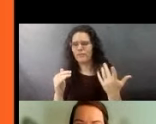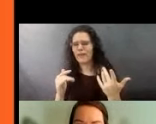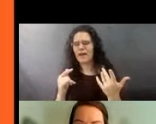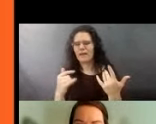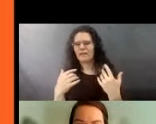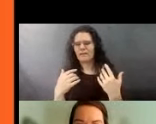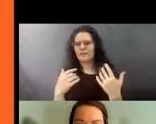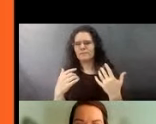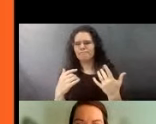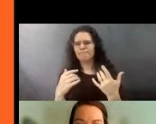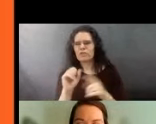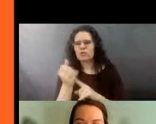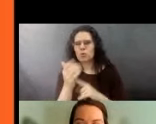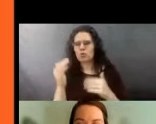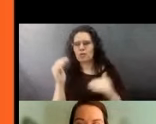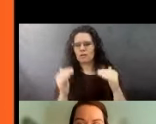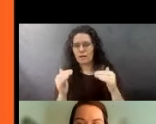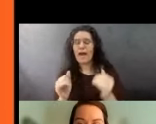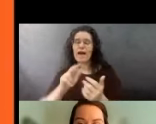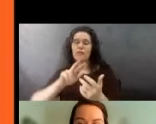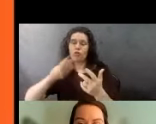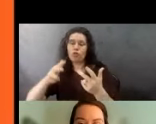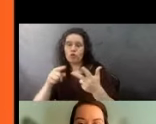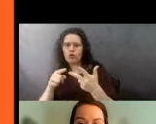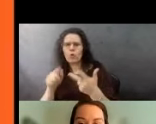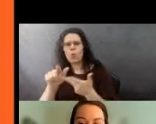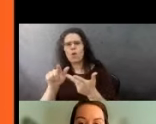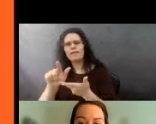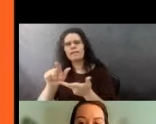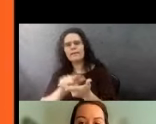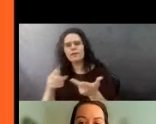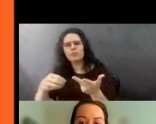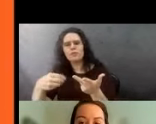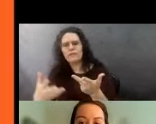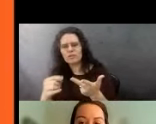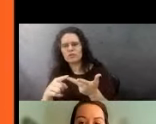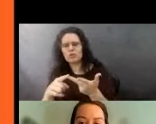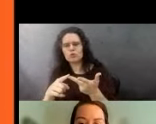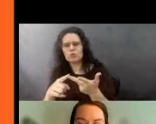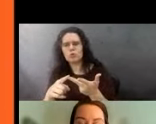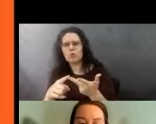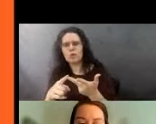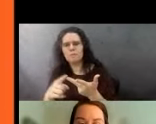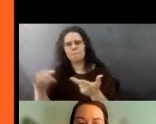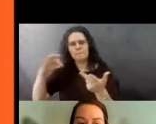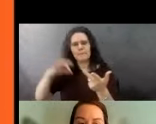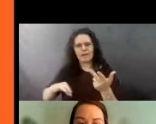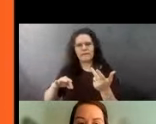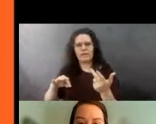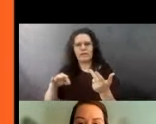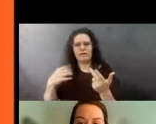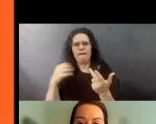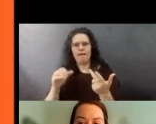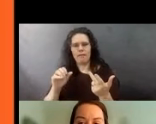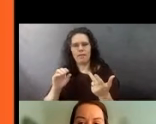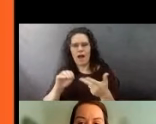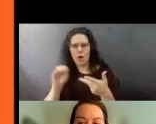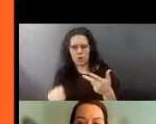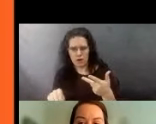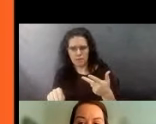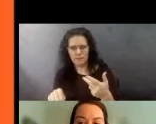service provision on health outcomes. And there are a few different ways that you can look at health outcomes. So I was working with